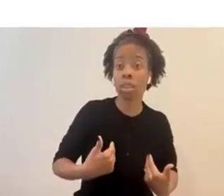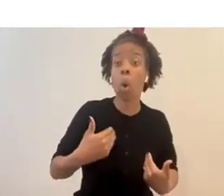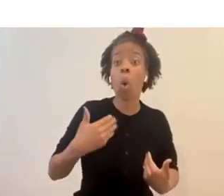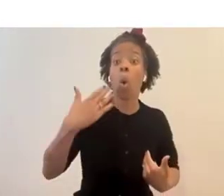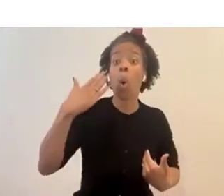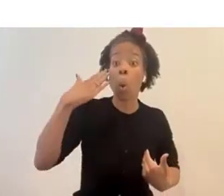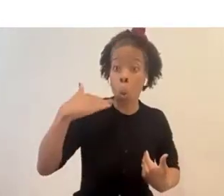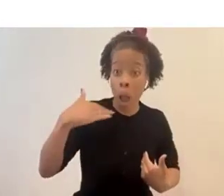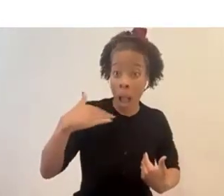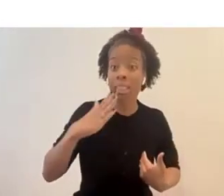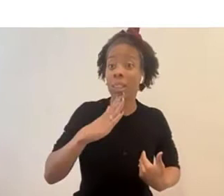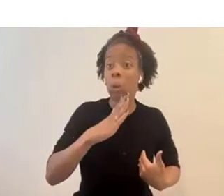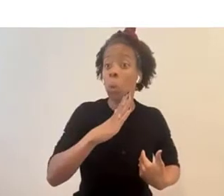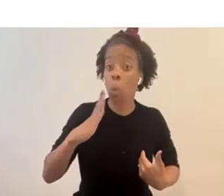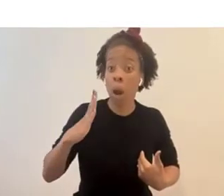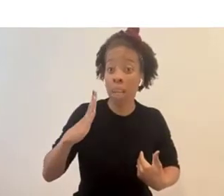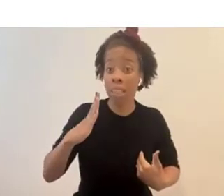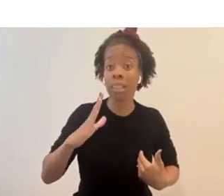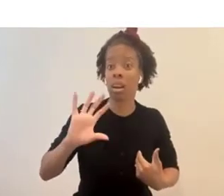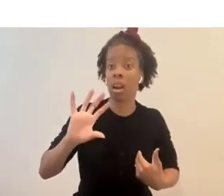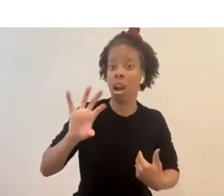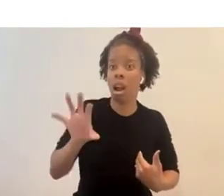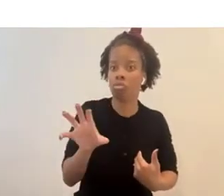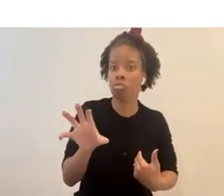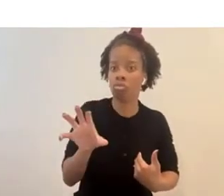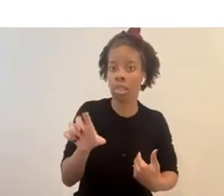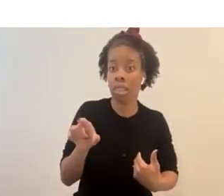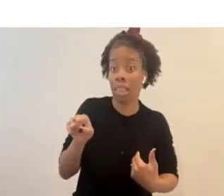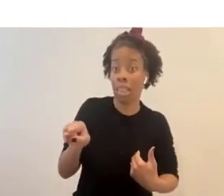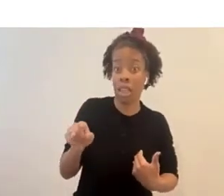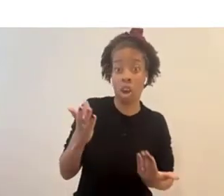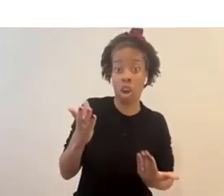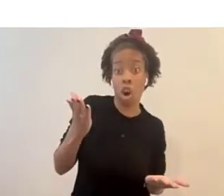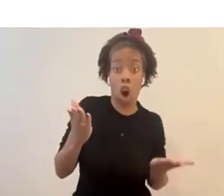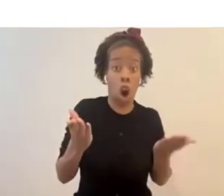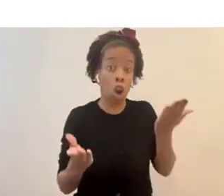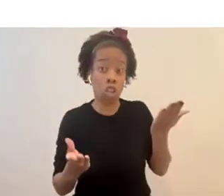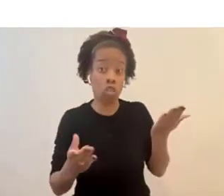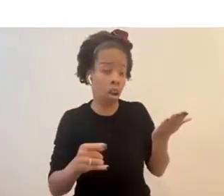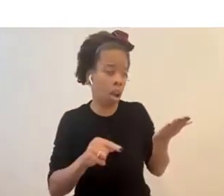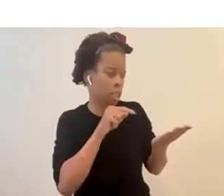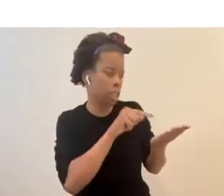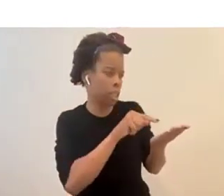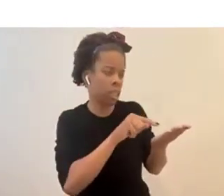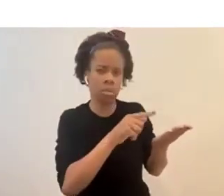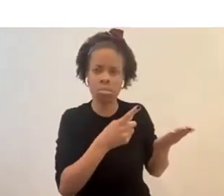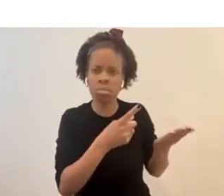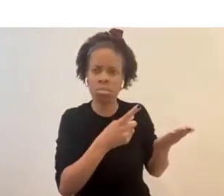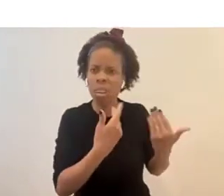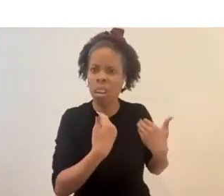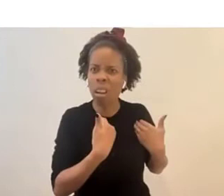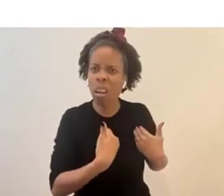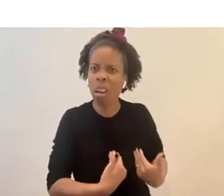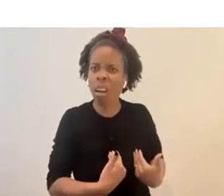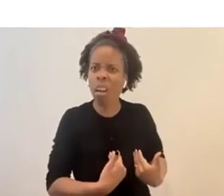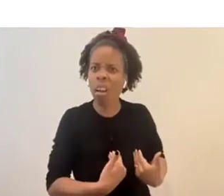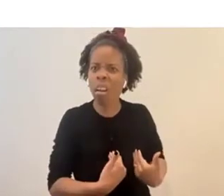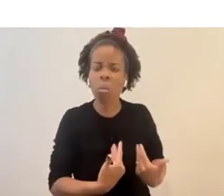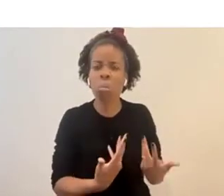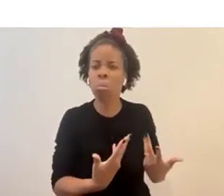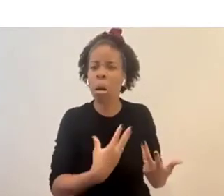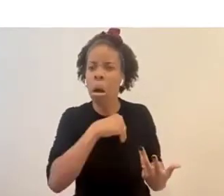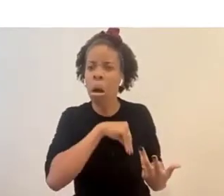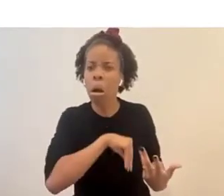would compare and construct and contrast them with countries that had much lower incomes, countries dealing with